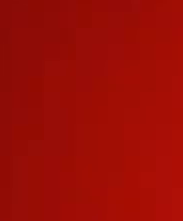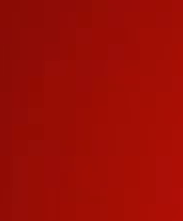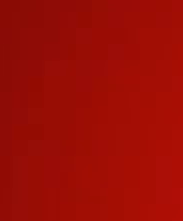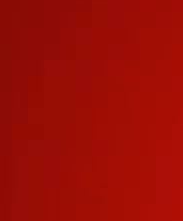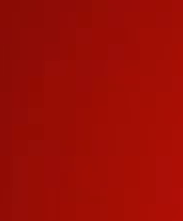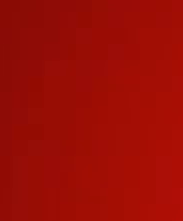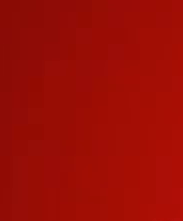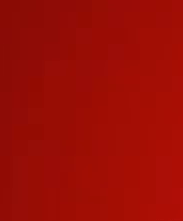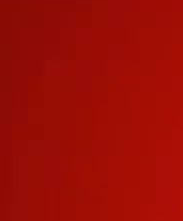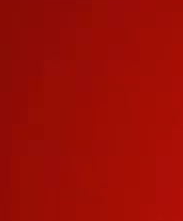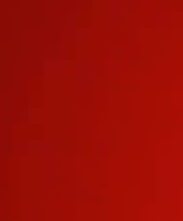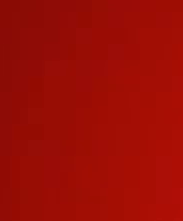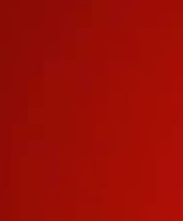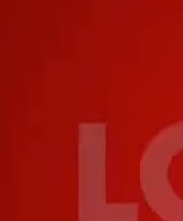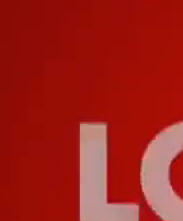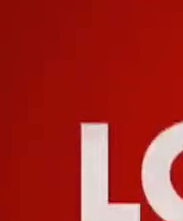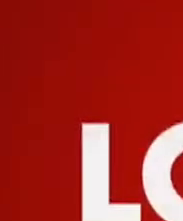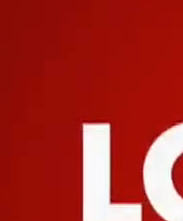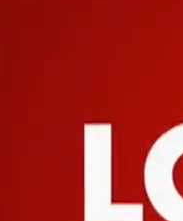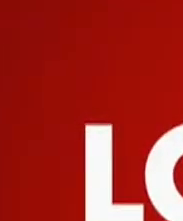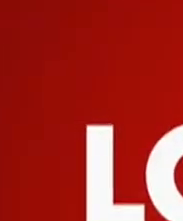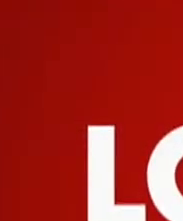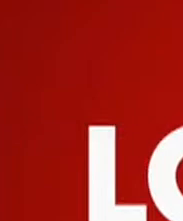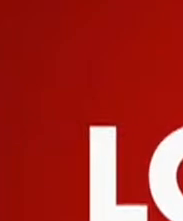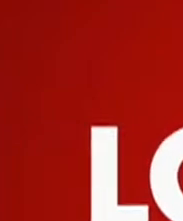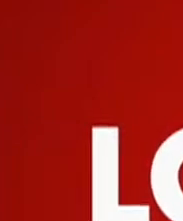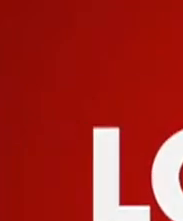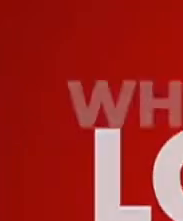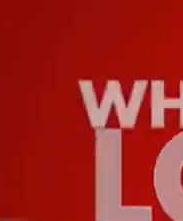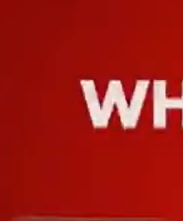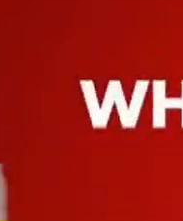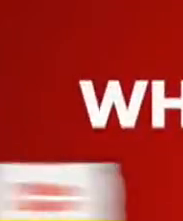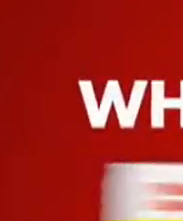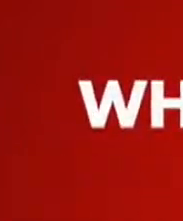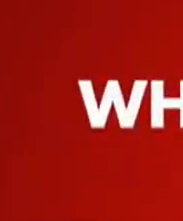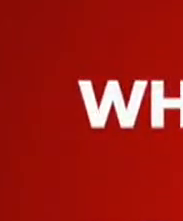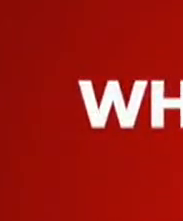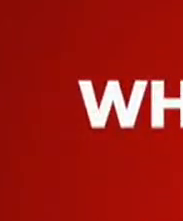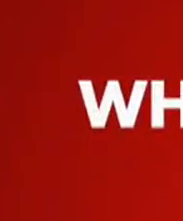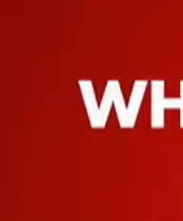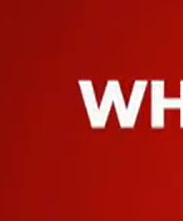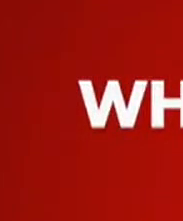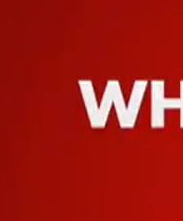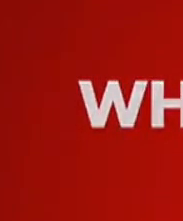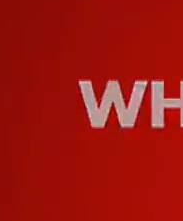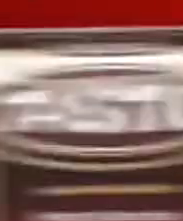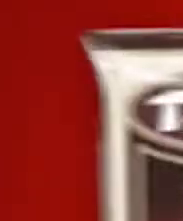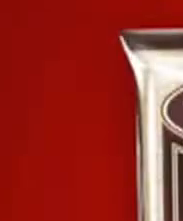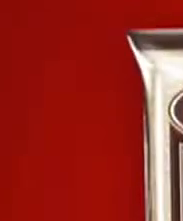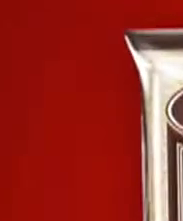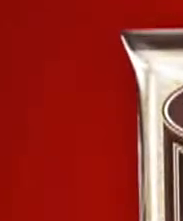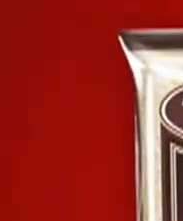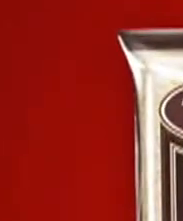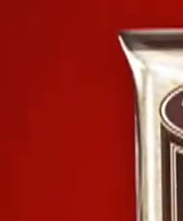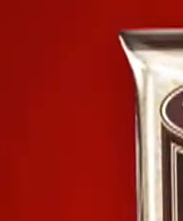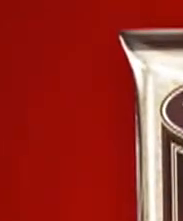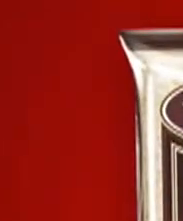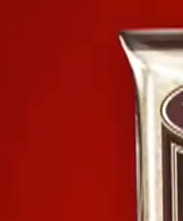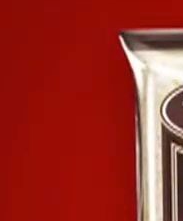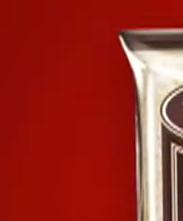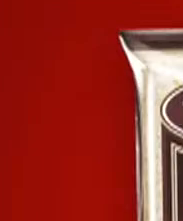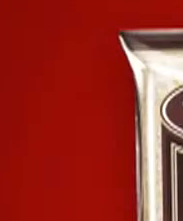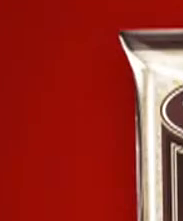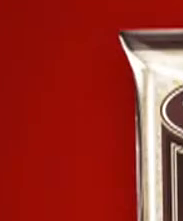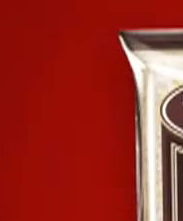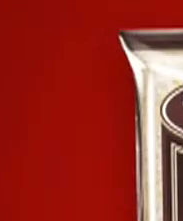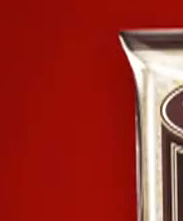ShopRite has always been here for you, and our promise to bring you low prices on what you need most will never change. Get 2 kilos Tastic Parboiled